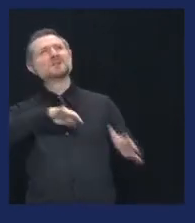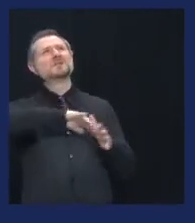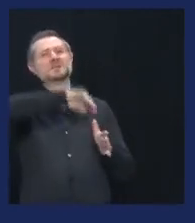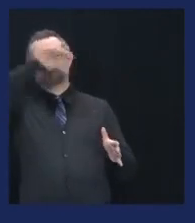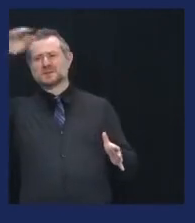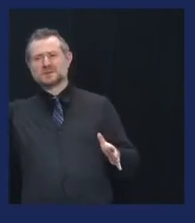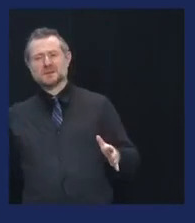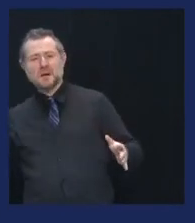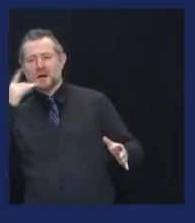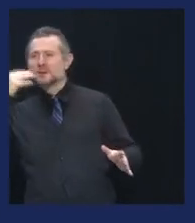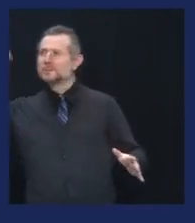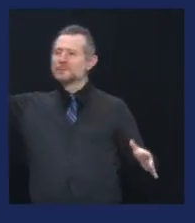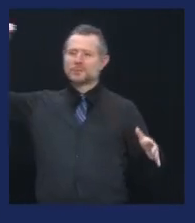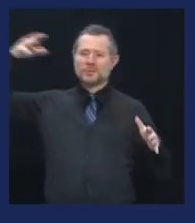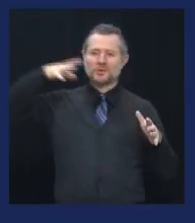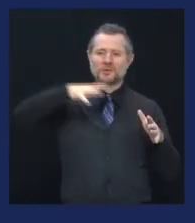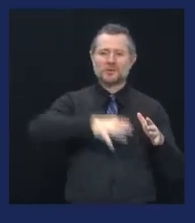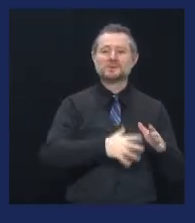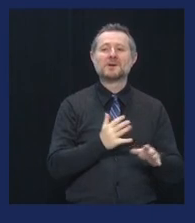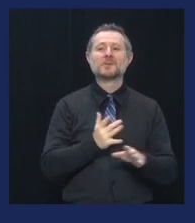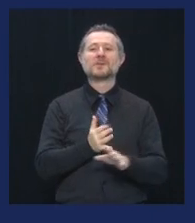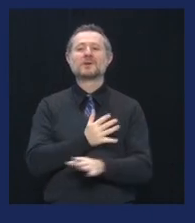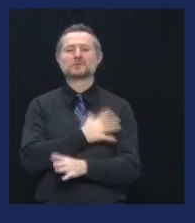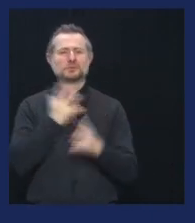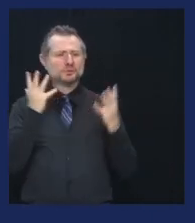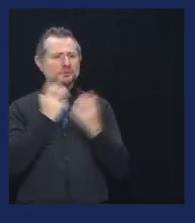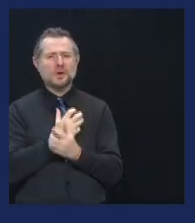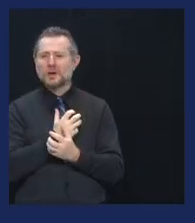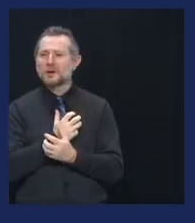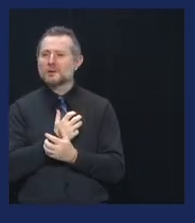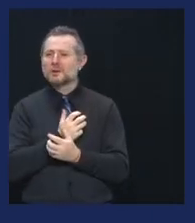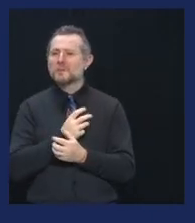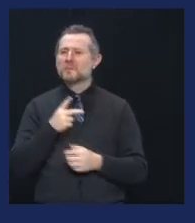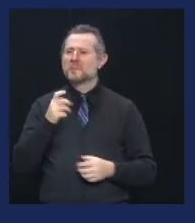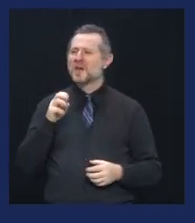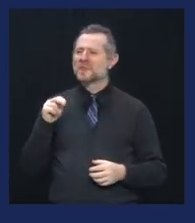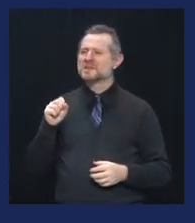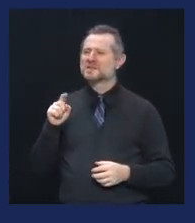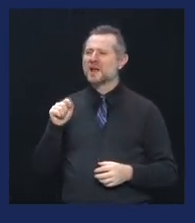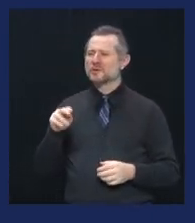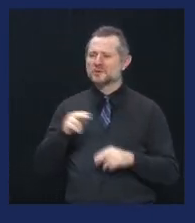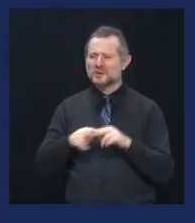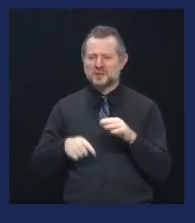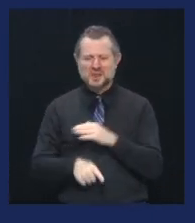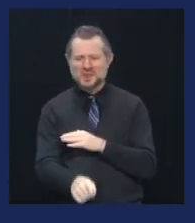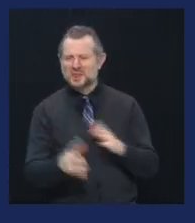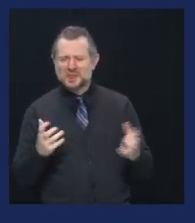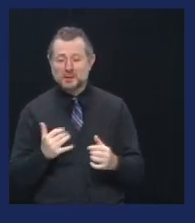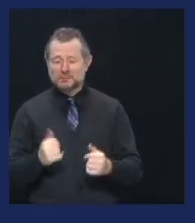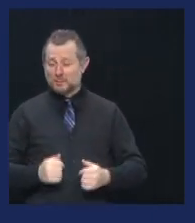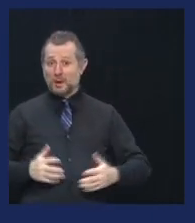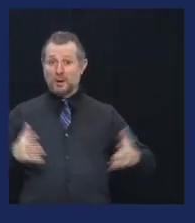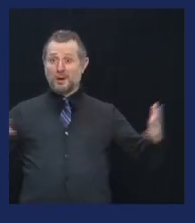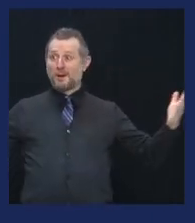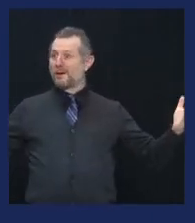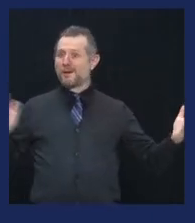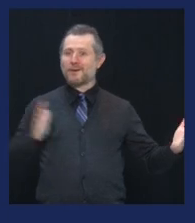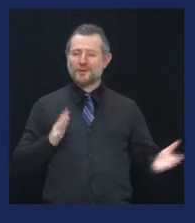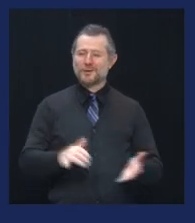after decades of darkness at Penn Station. There was light when New Yorkers came together and defended the state